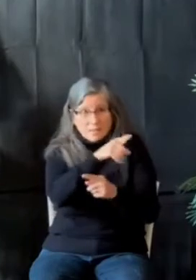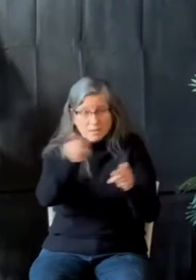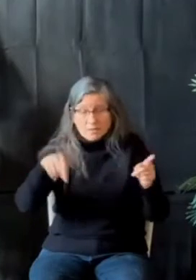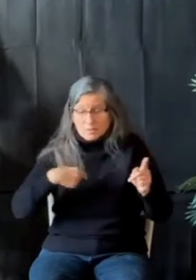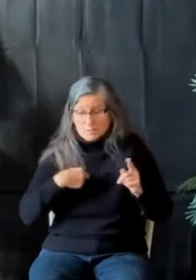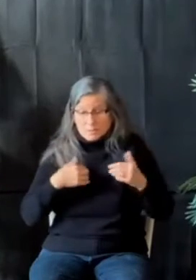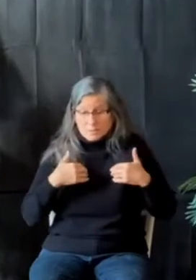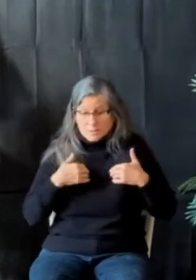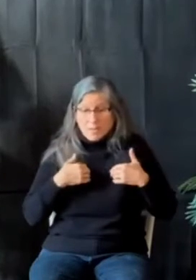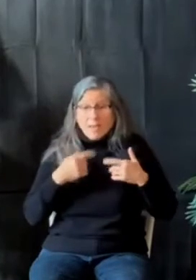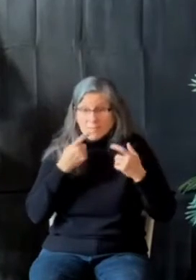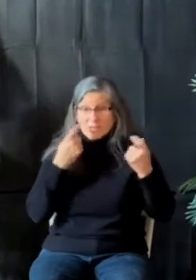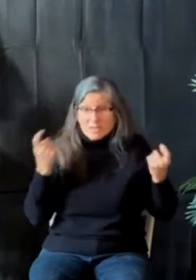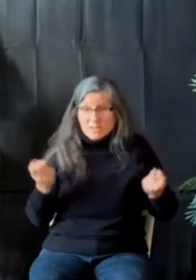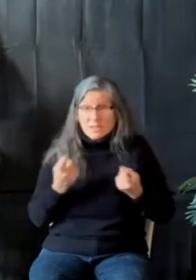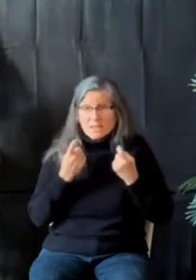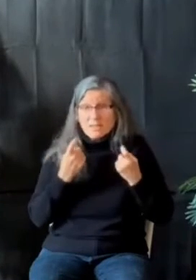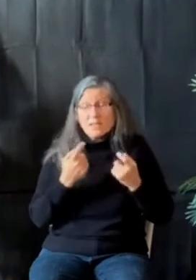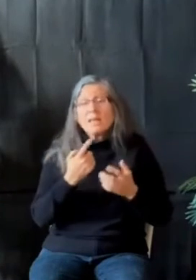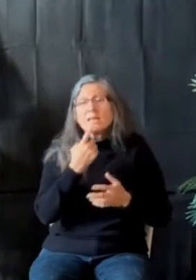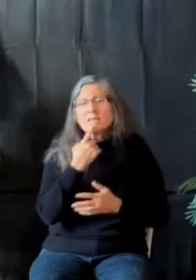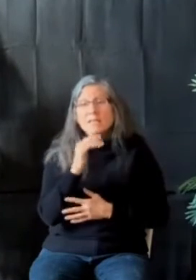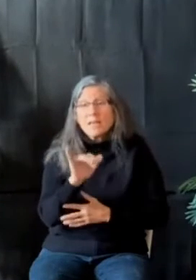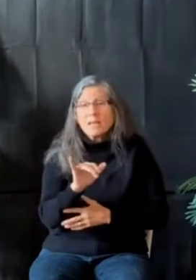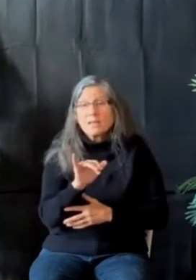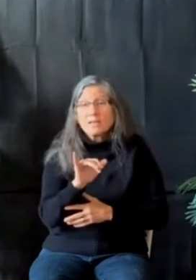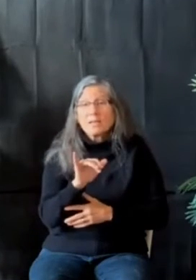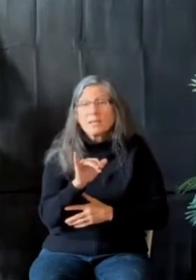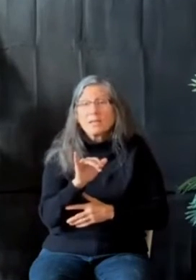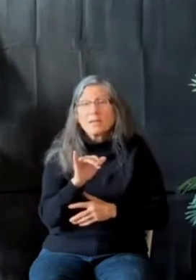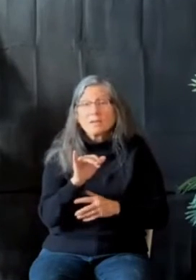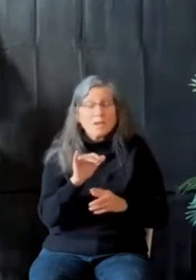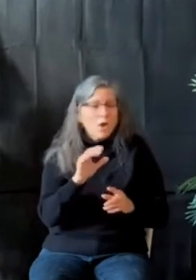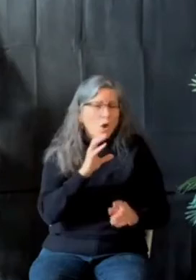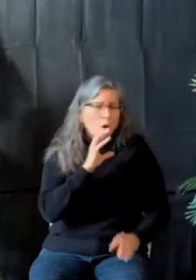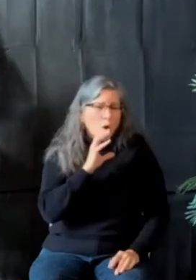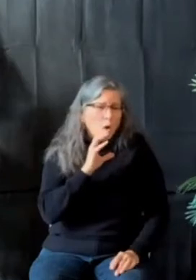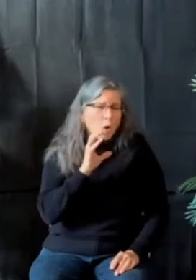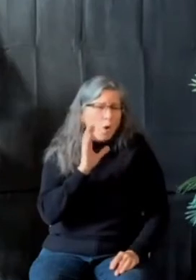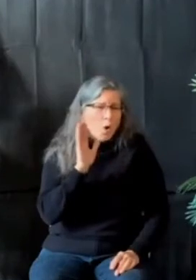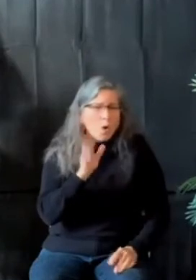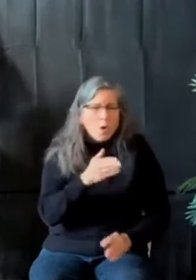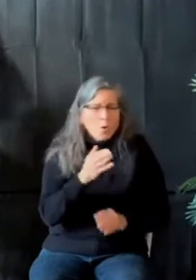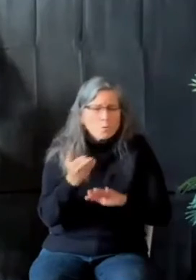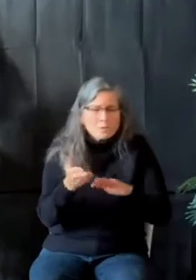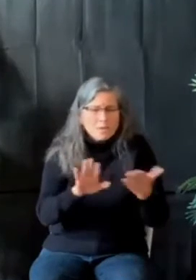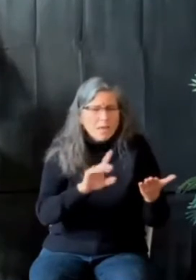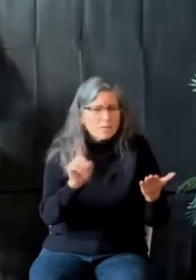I, we have sinned. And it says that, oh death, where is your sting?